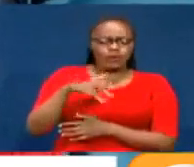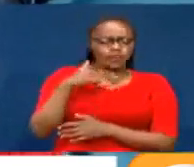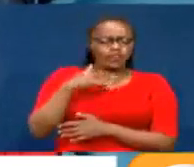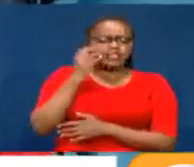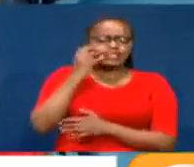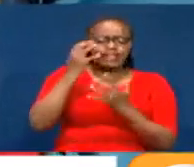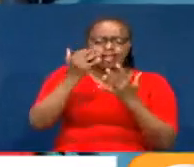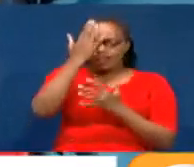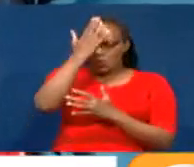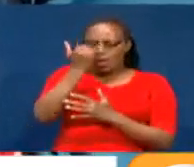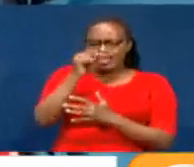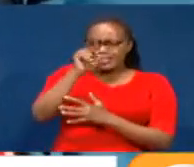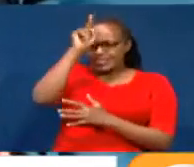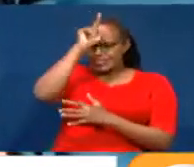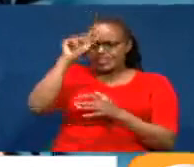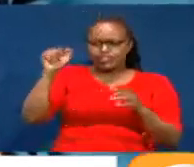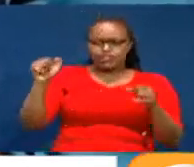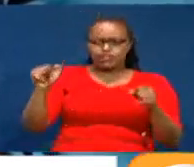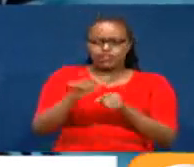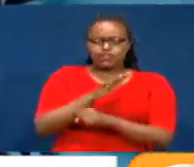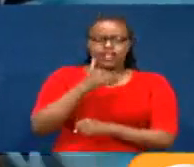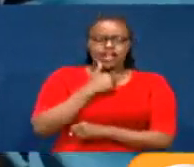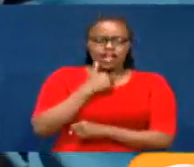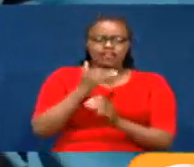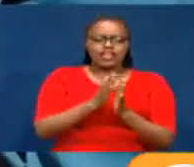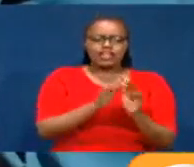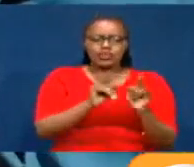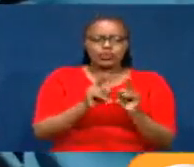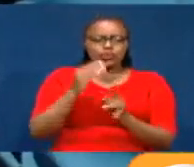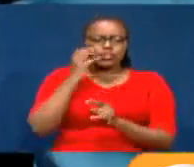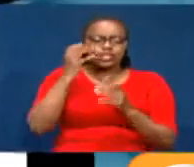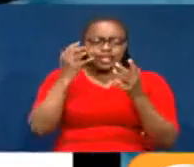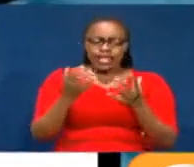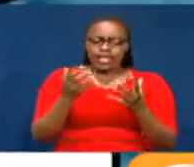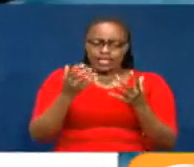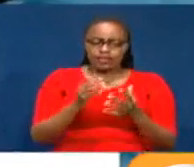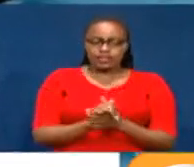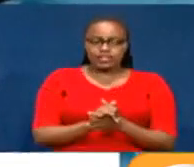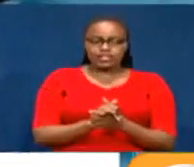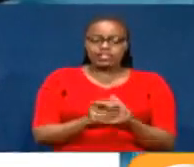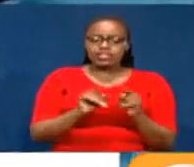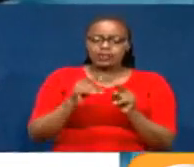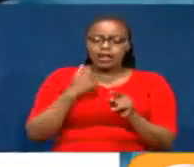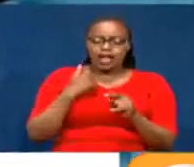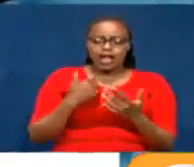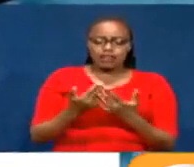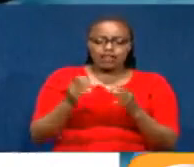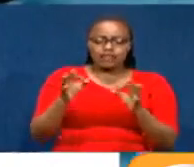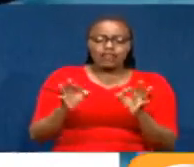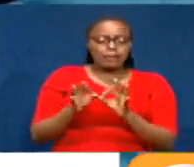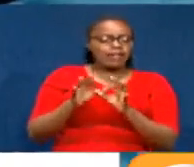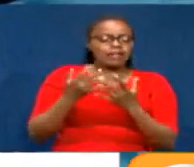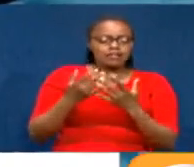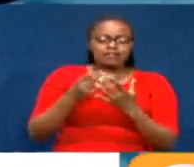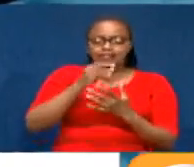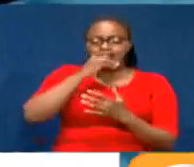tumesikitika, maana ni kama kijiji kizima ni uko moja imetusikitisha. Tumeachua watoto mayatima, familia mingi, hata sasa